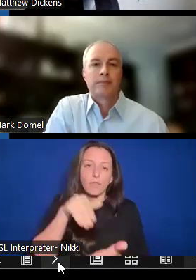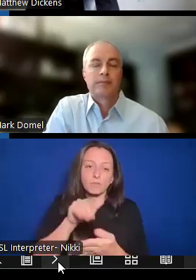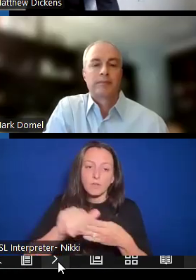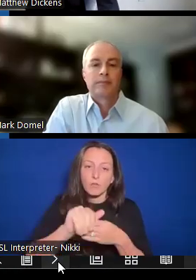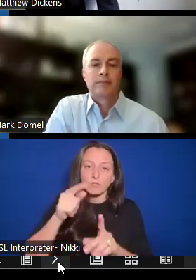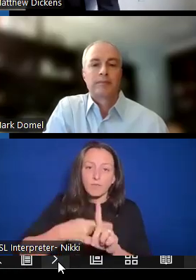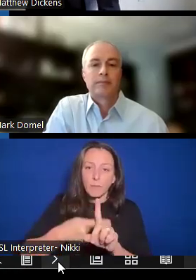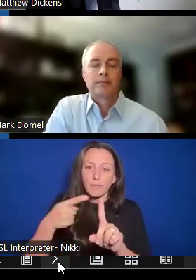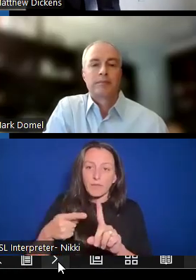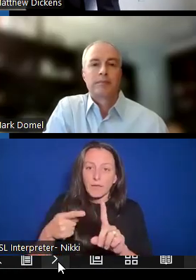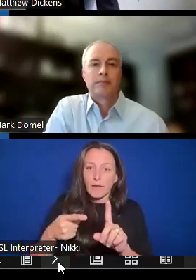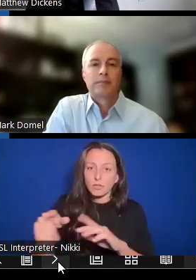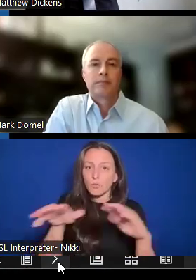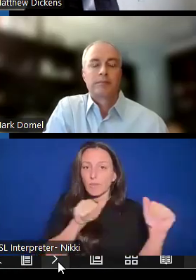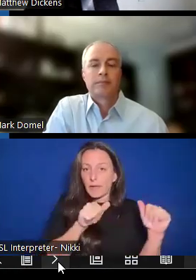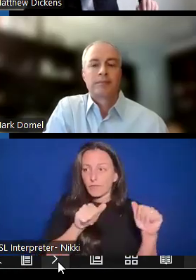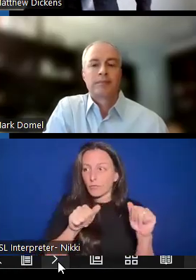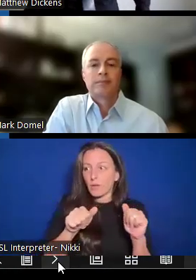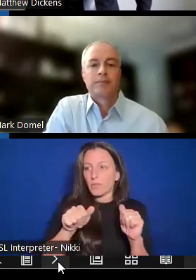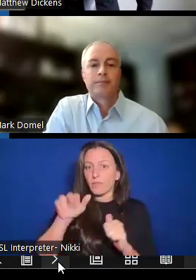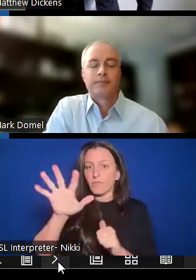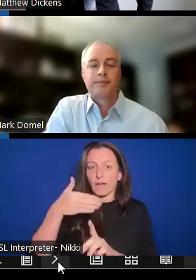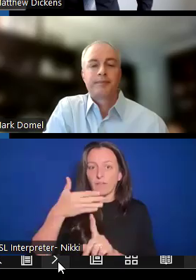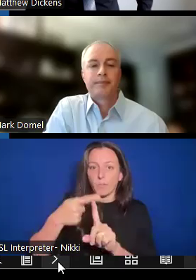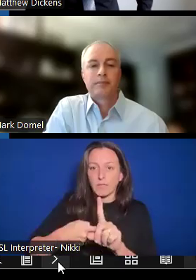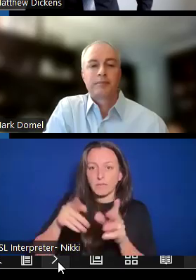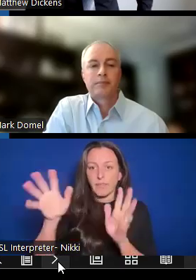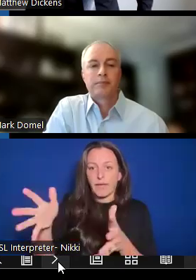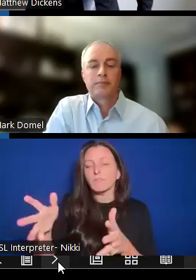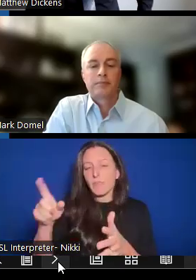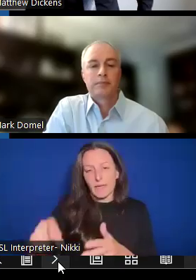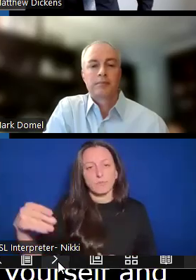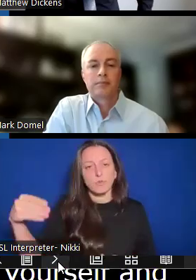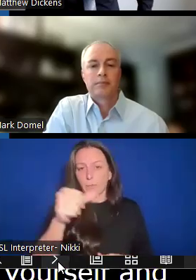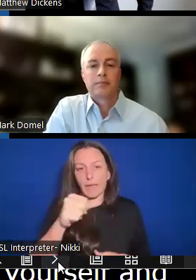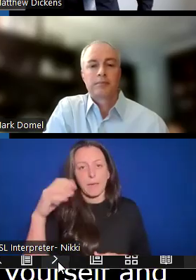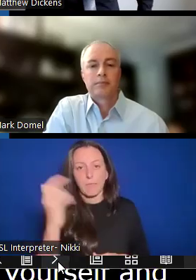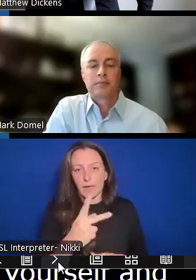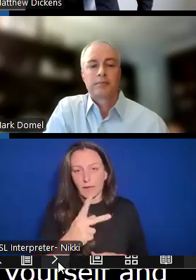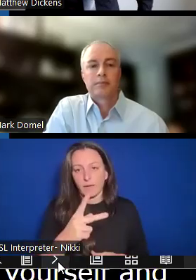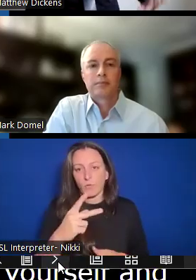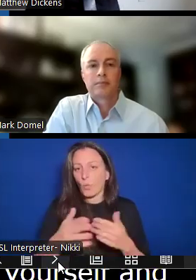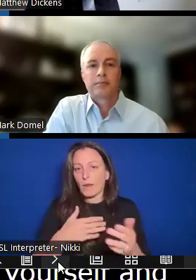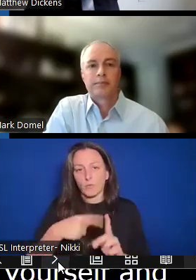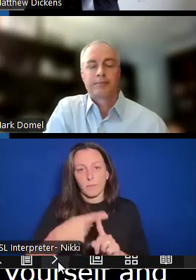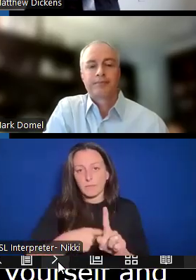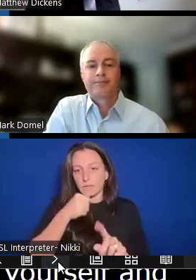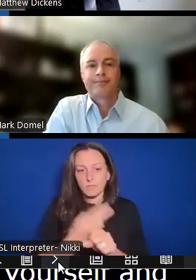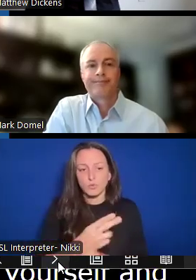five months left, they would need to be returning those unused months of funding.